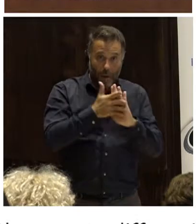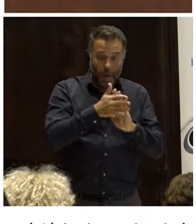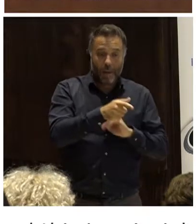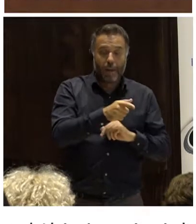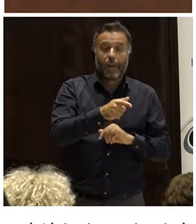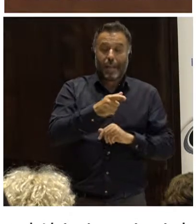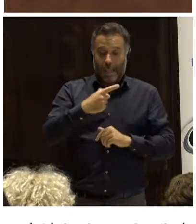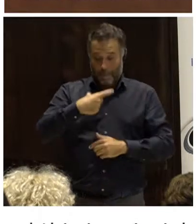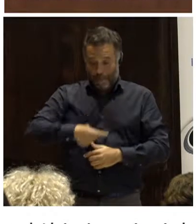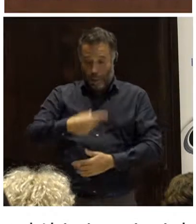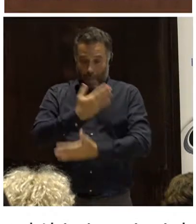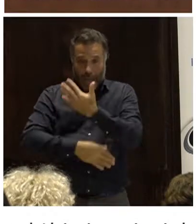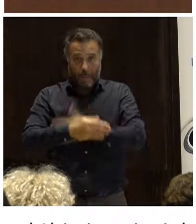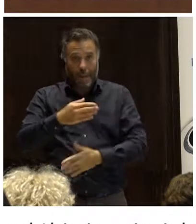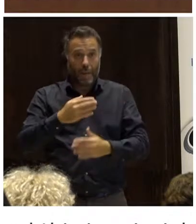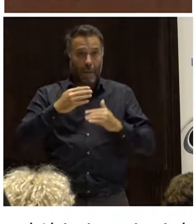think